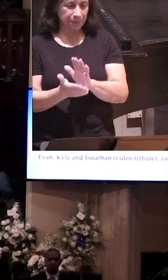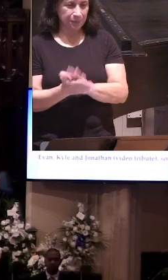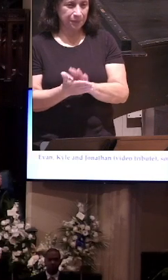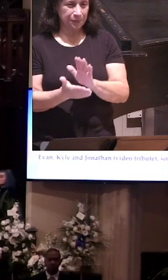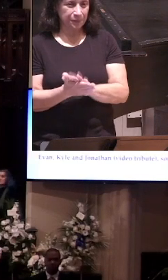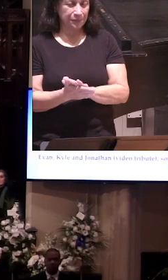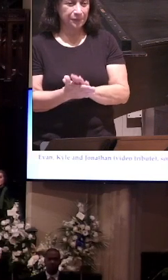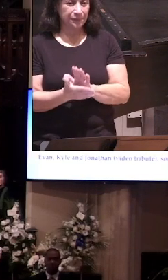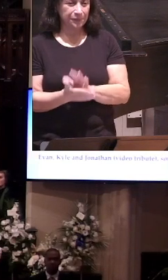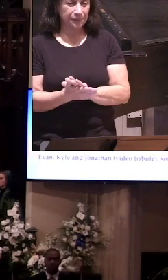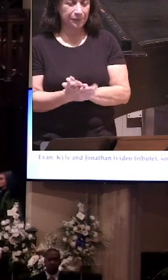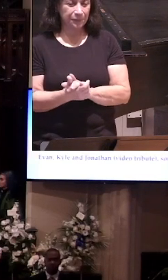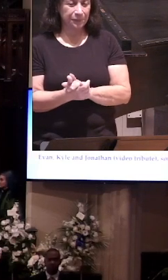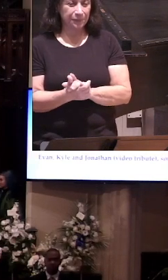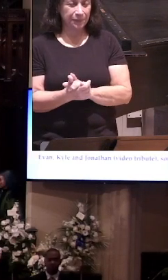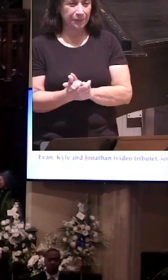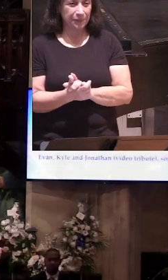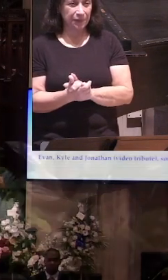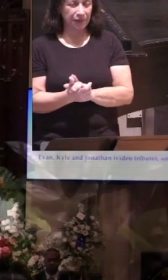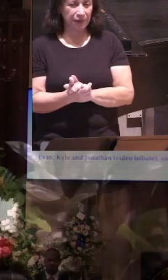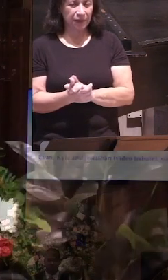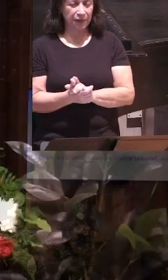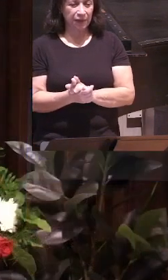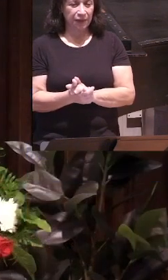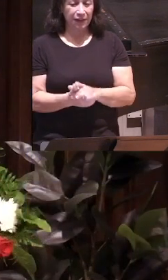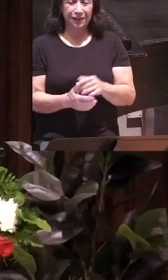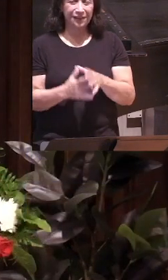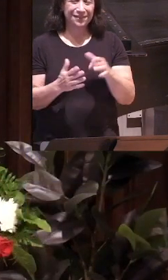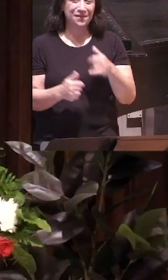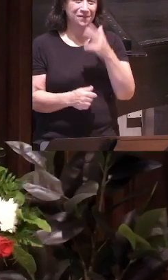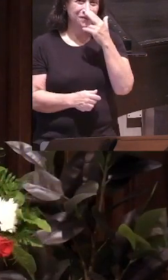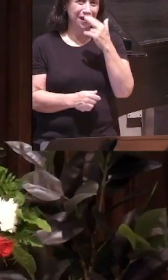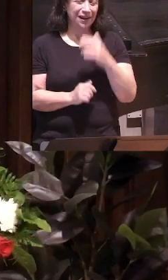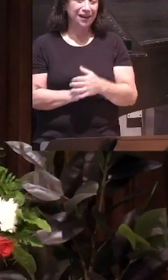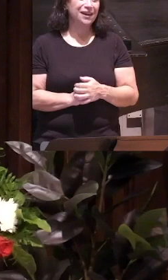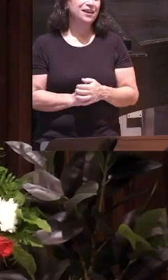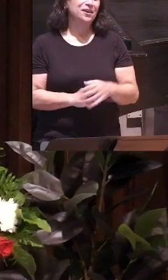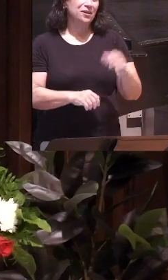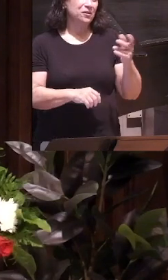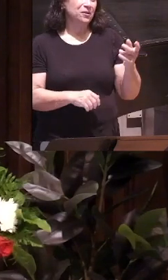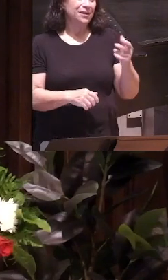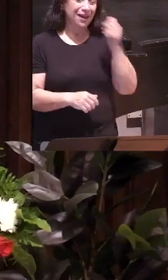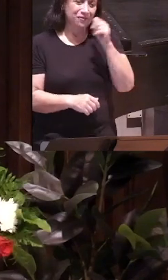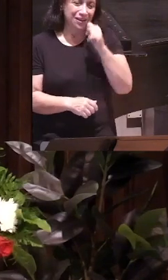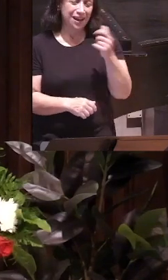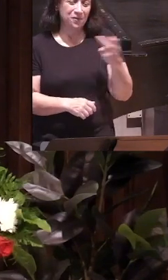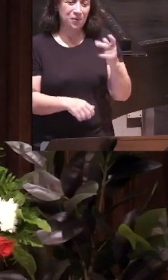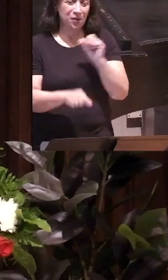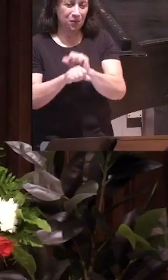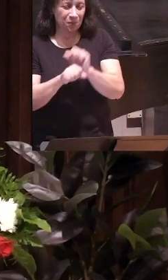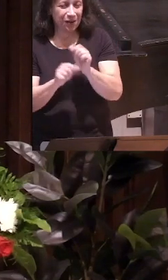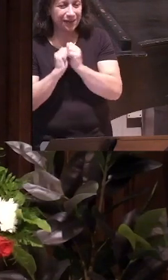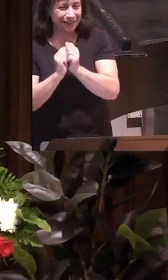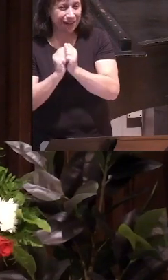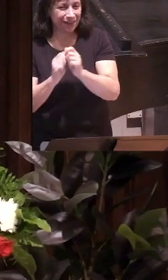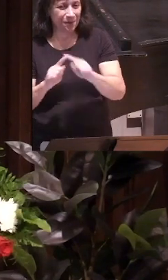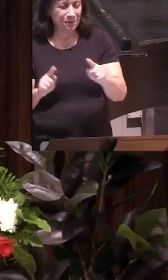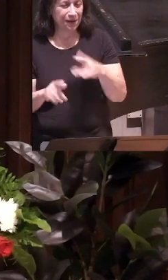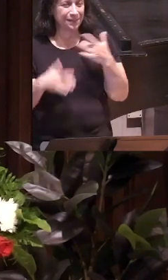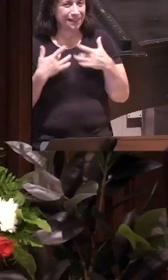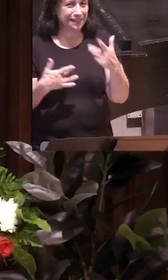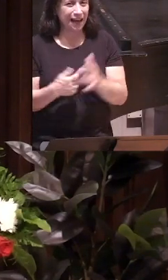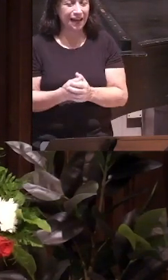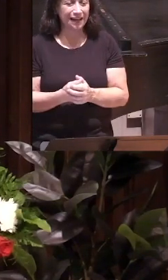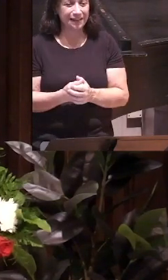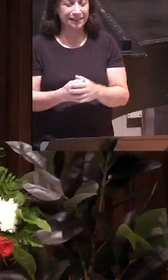And it's so funny because when we were working together every day, like, he would be really excited when it was like